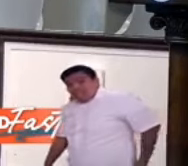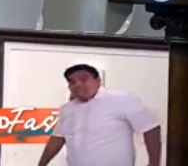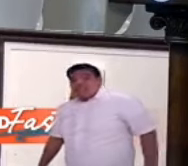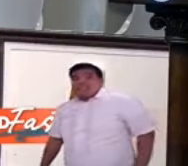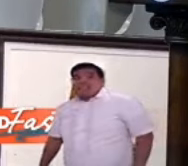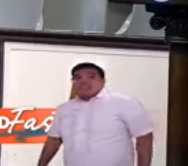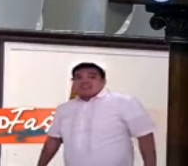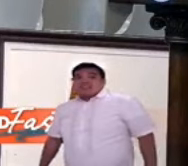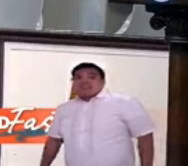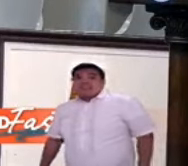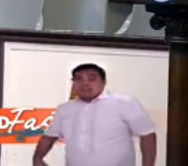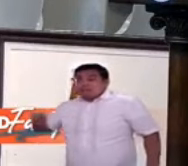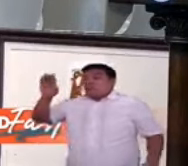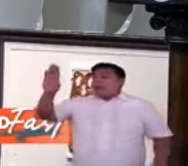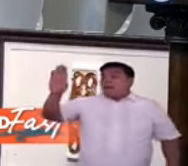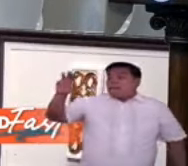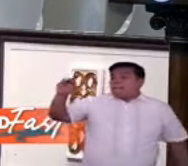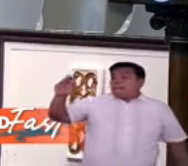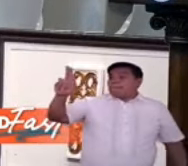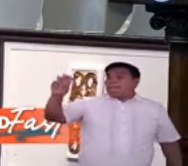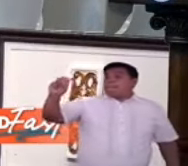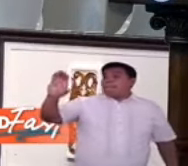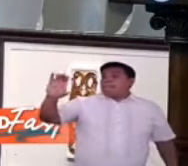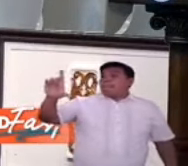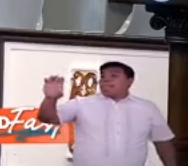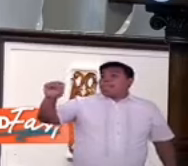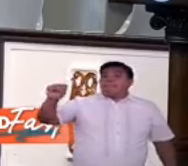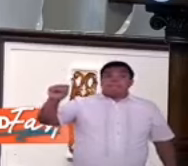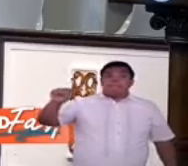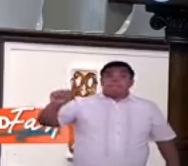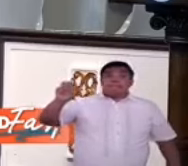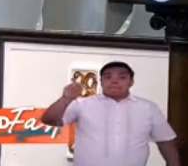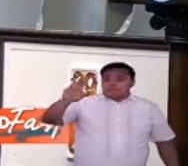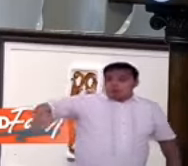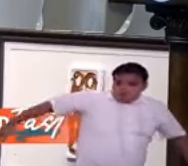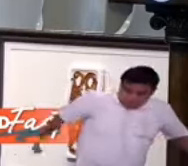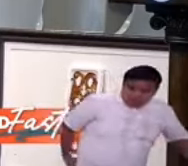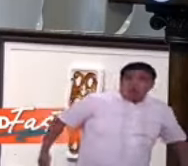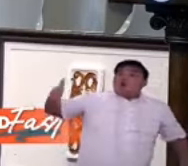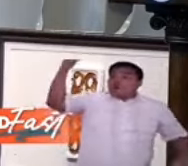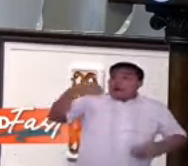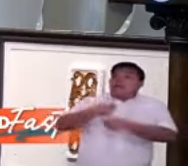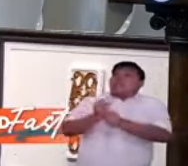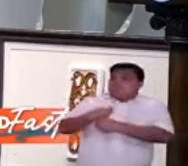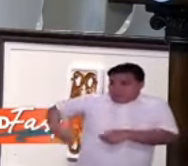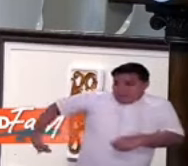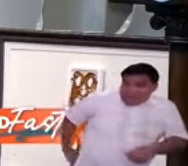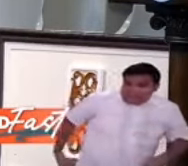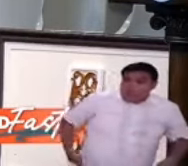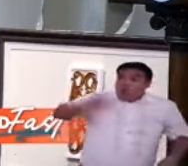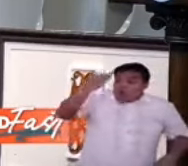Masul ra na tanan. Dili diri. Dili sa diri. Diri yun. That is why do not discipline in